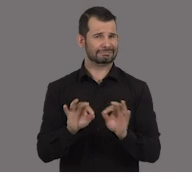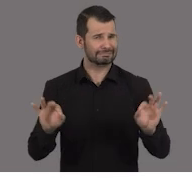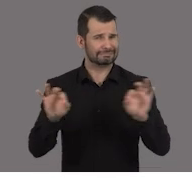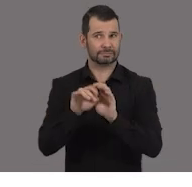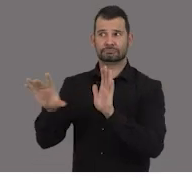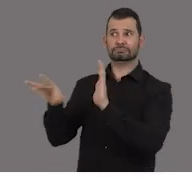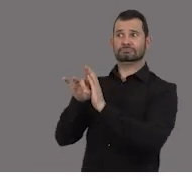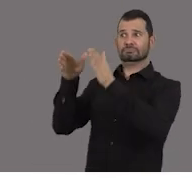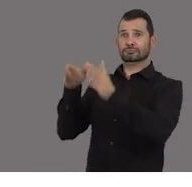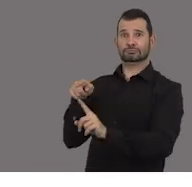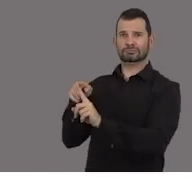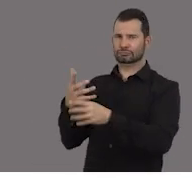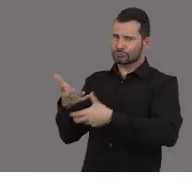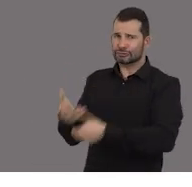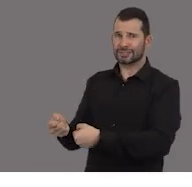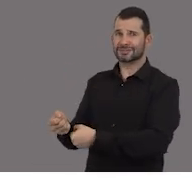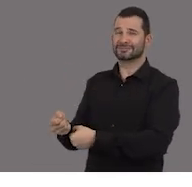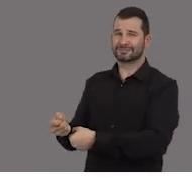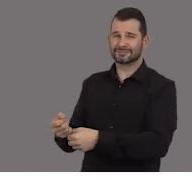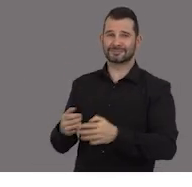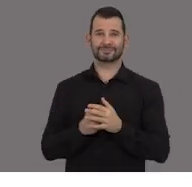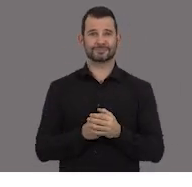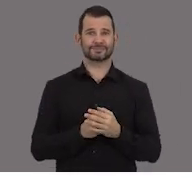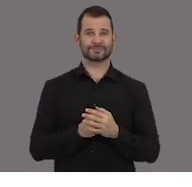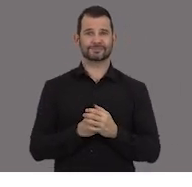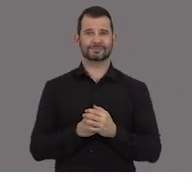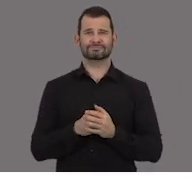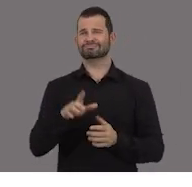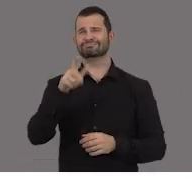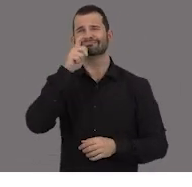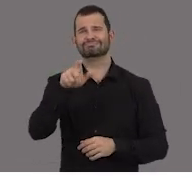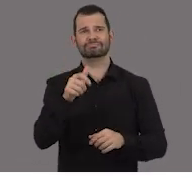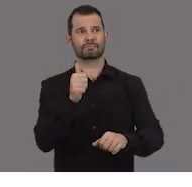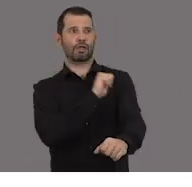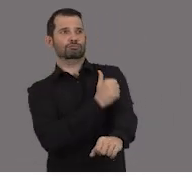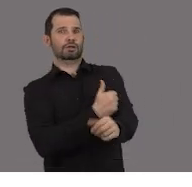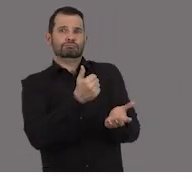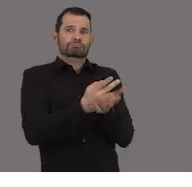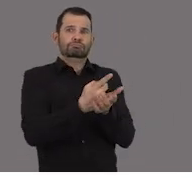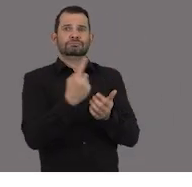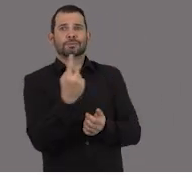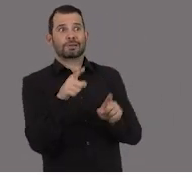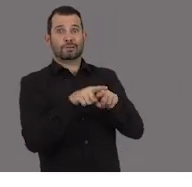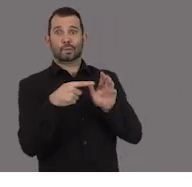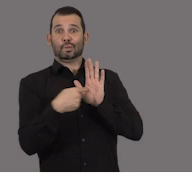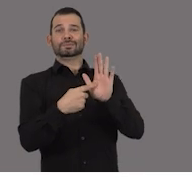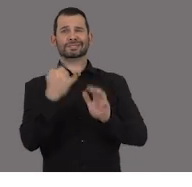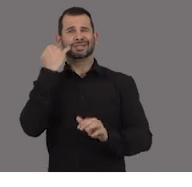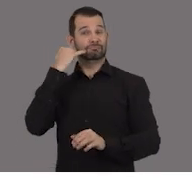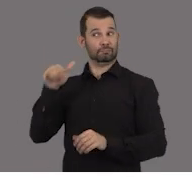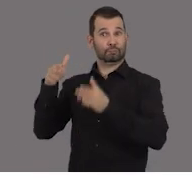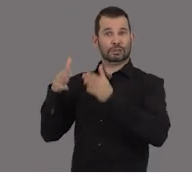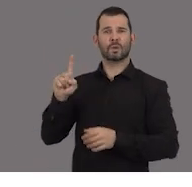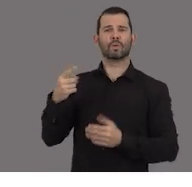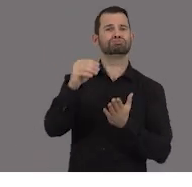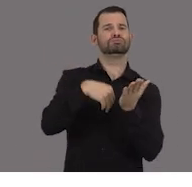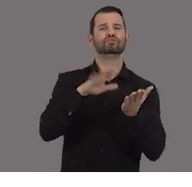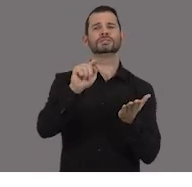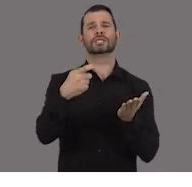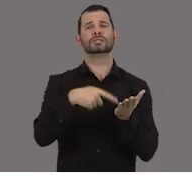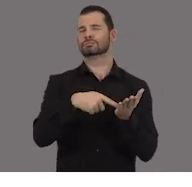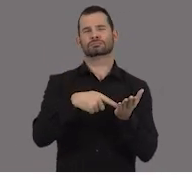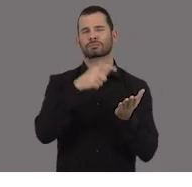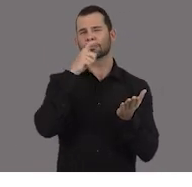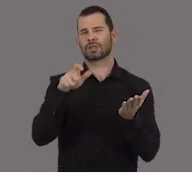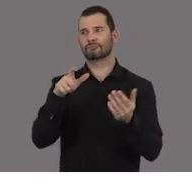sure to choose someone you can trust. You don't need to authorize someone as a representative if that person is only doing